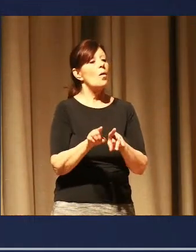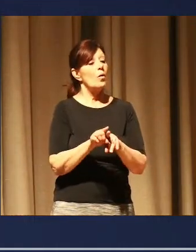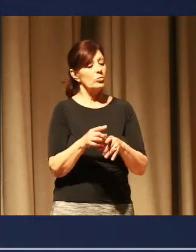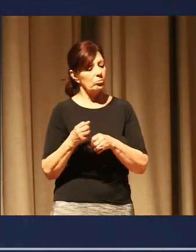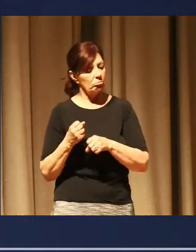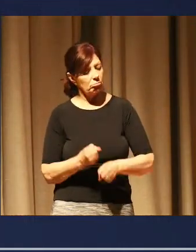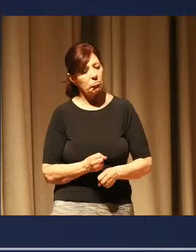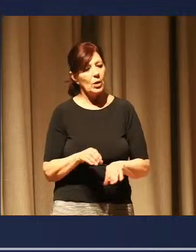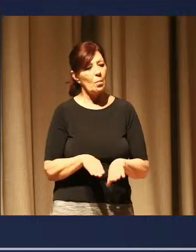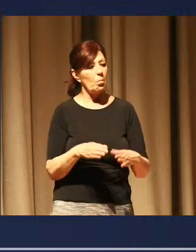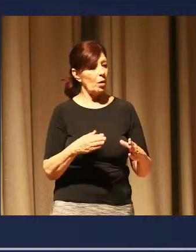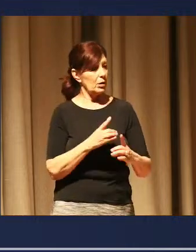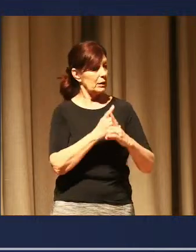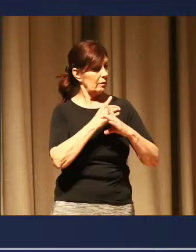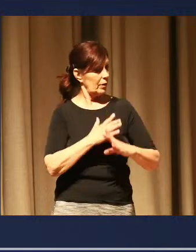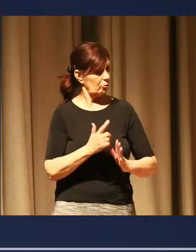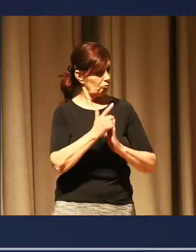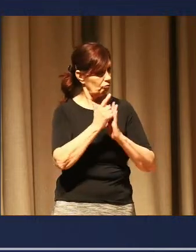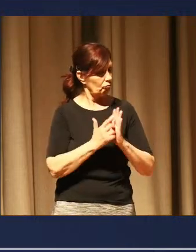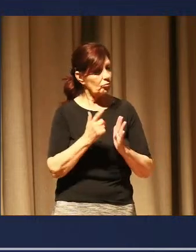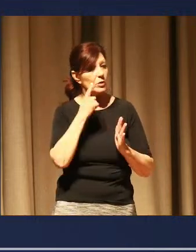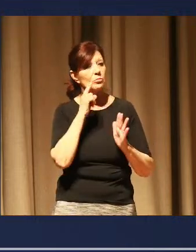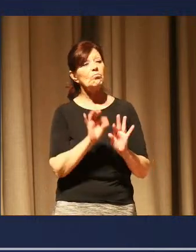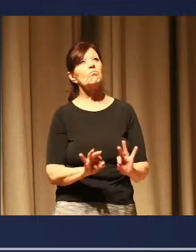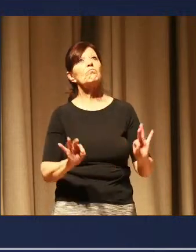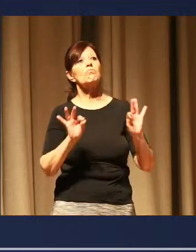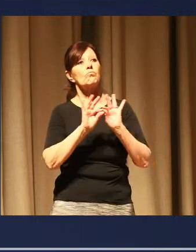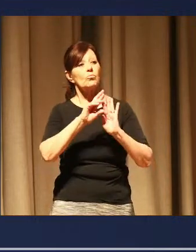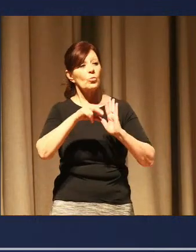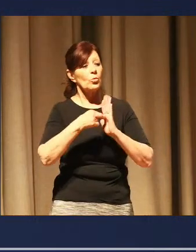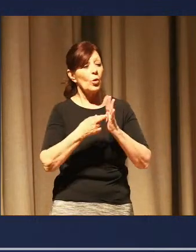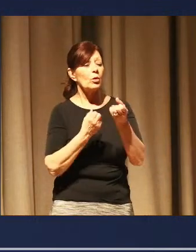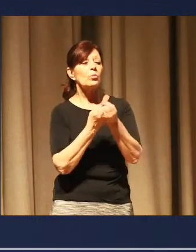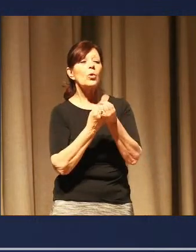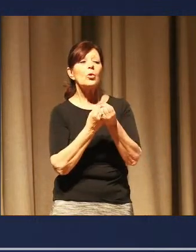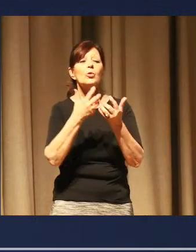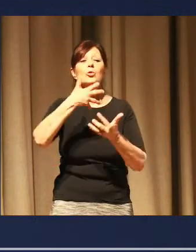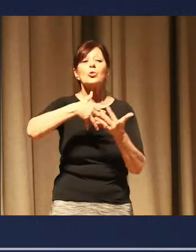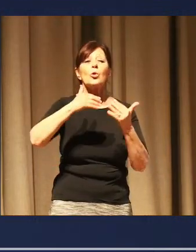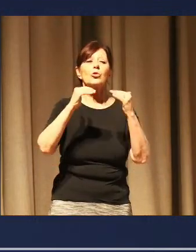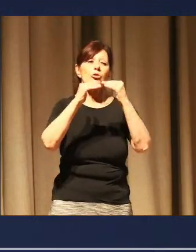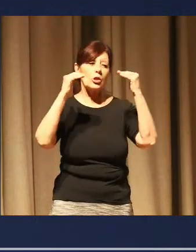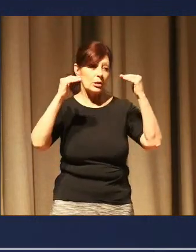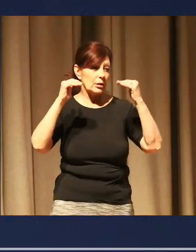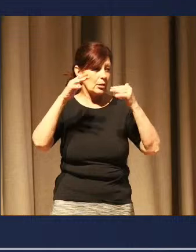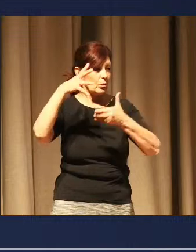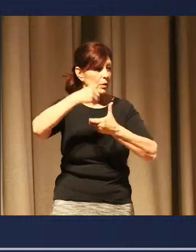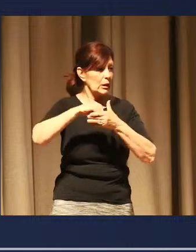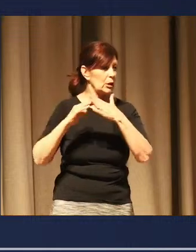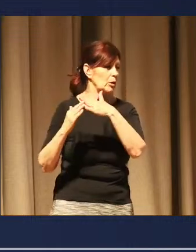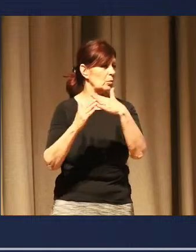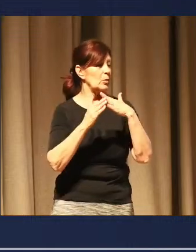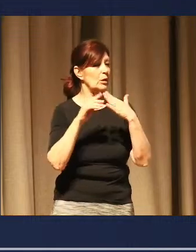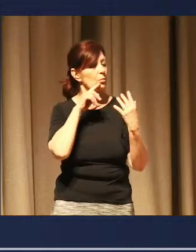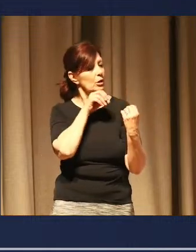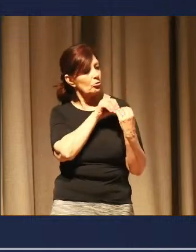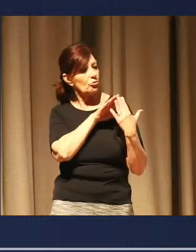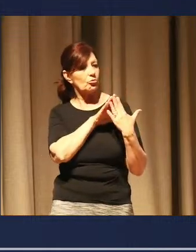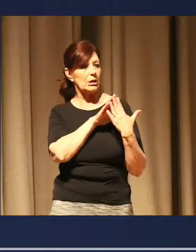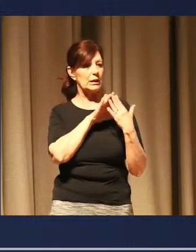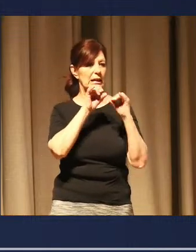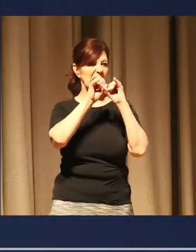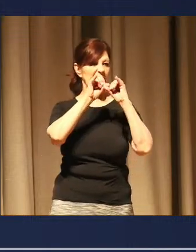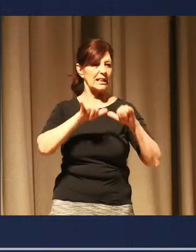robust public defender's office plays a crucial role in promoting social justice and equity within communities by addressing